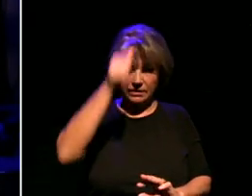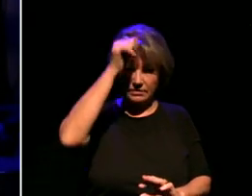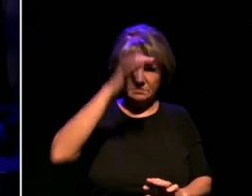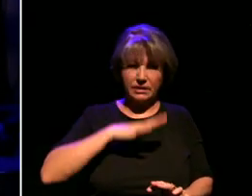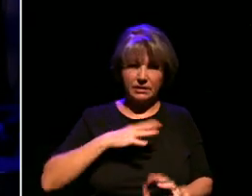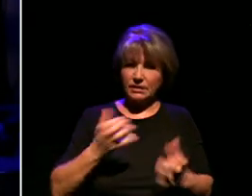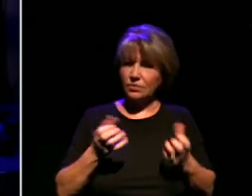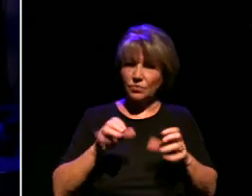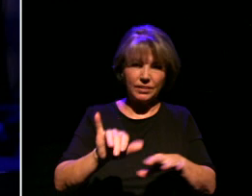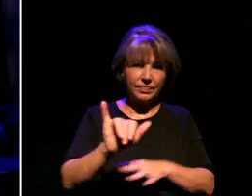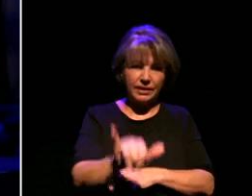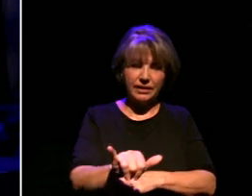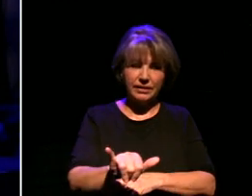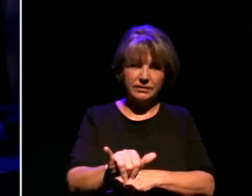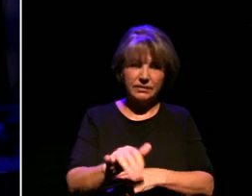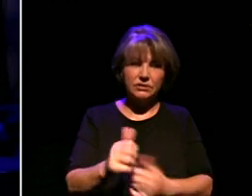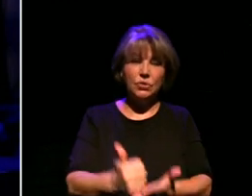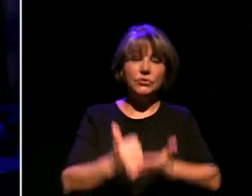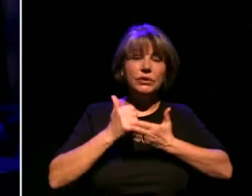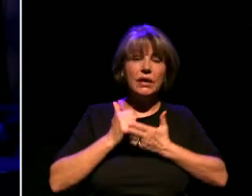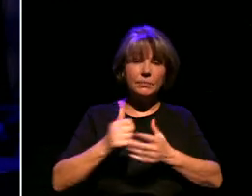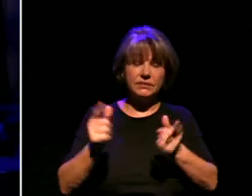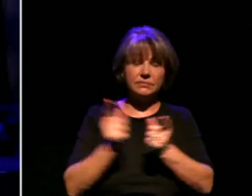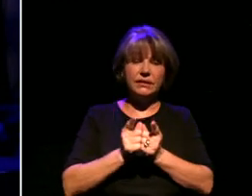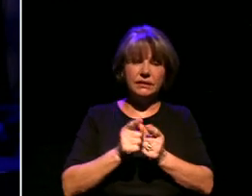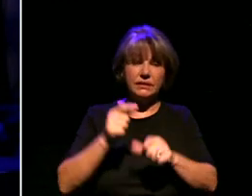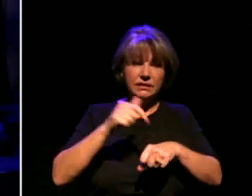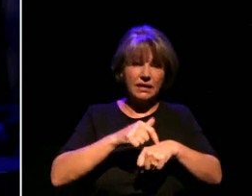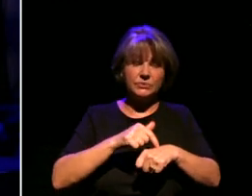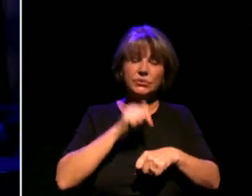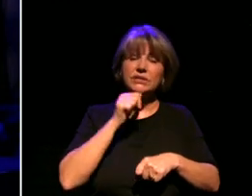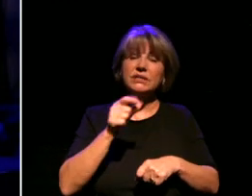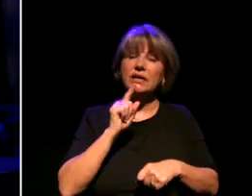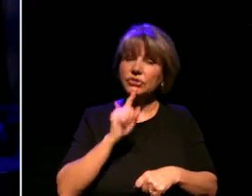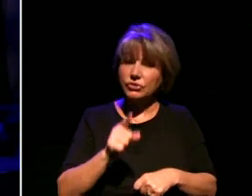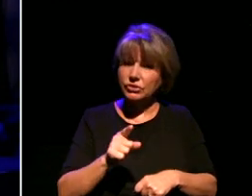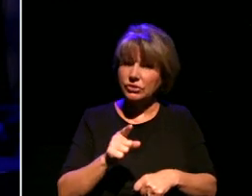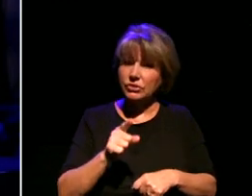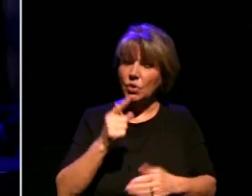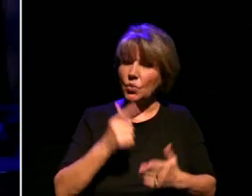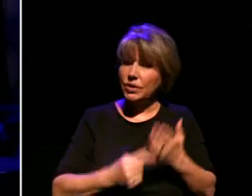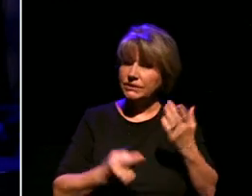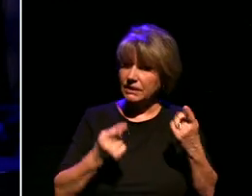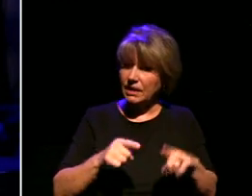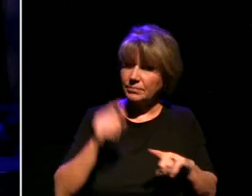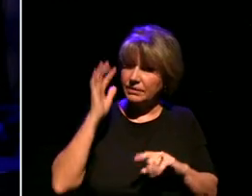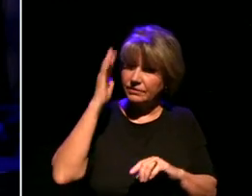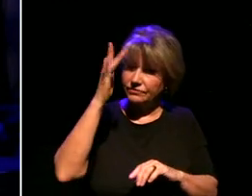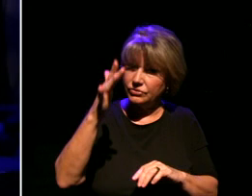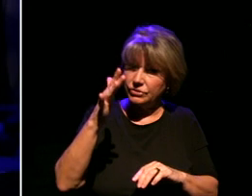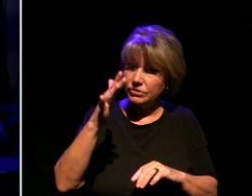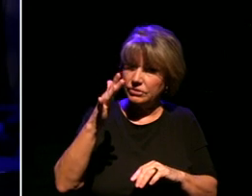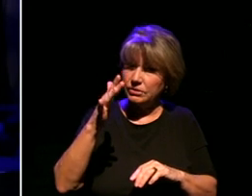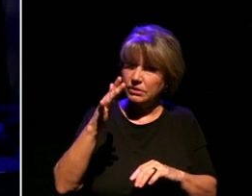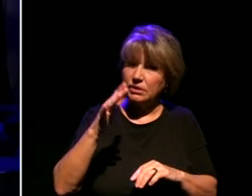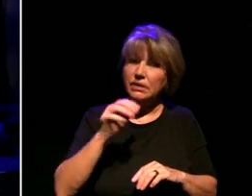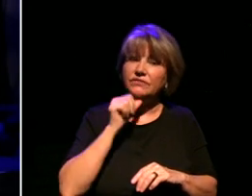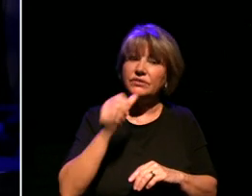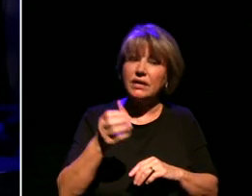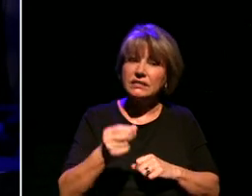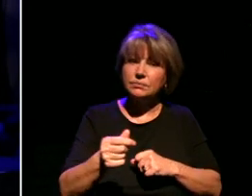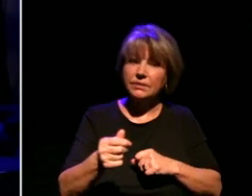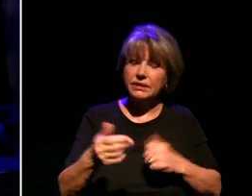us meet uncertainties. So, hey, something's happening and you may have already received it. And if you haven't spent it yet, don't. Put it